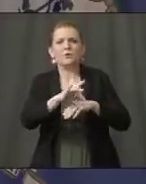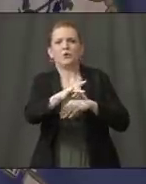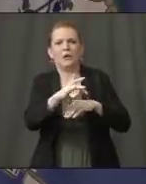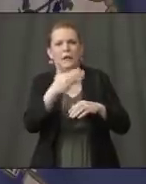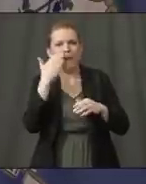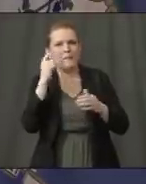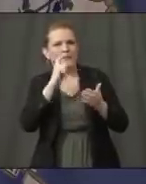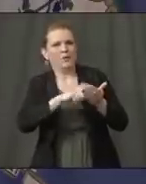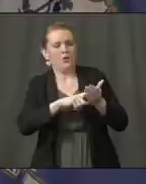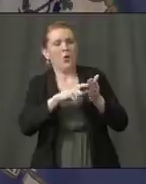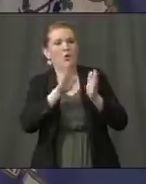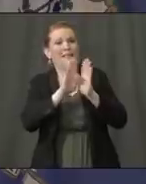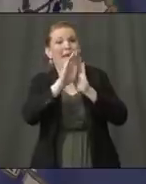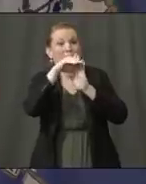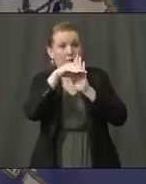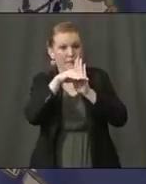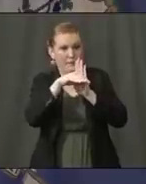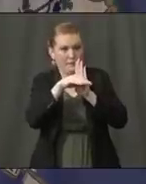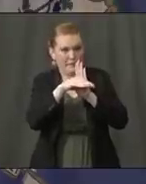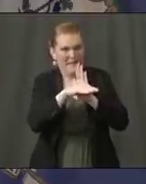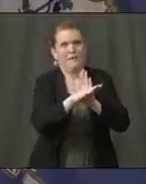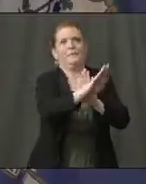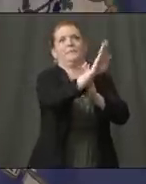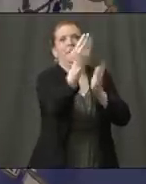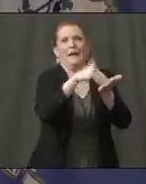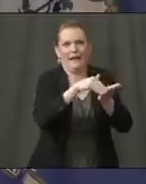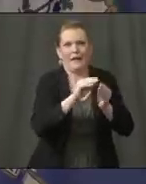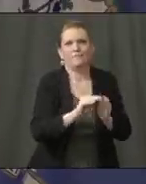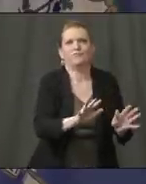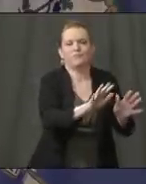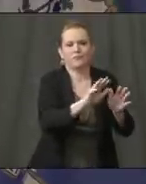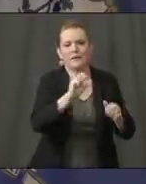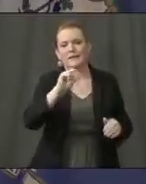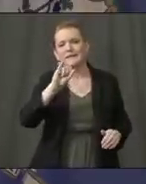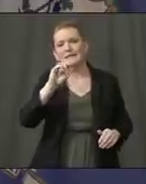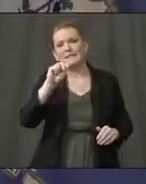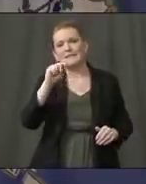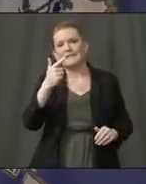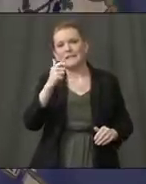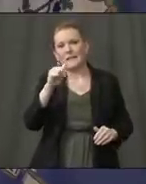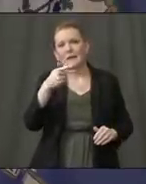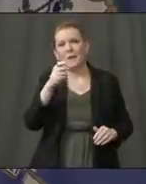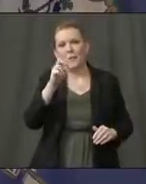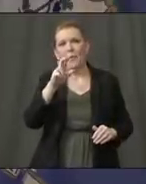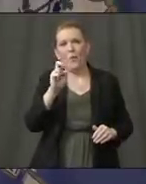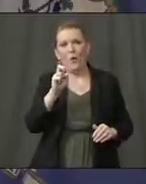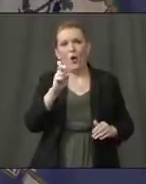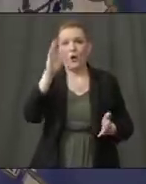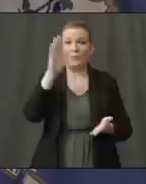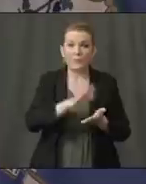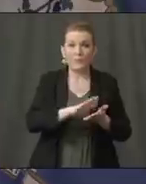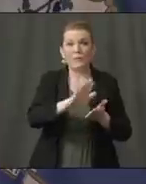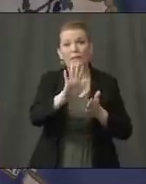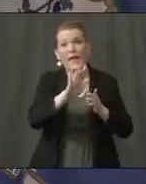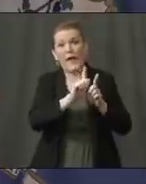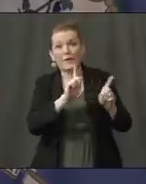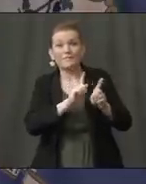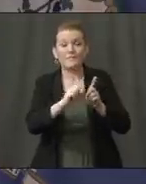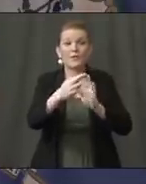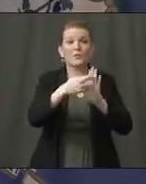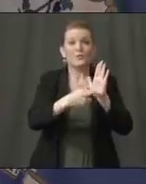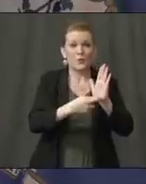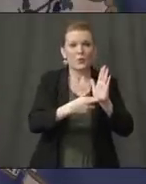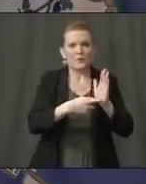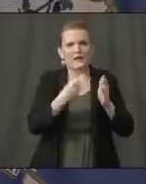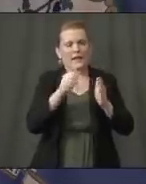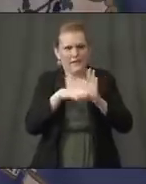early on. You'll see that in Singapore, for example, infections are up 50%, and they've had to put in place much stricter social